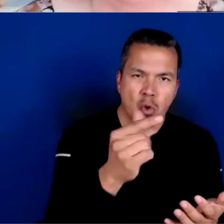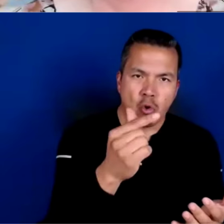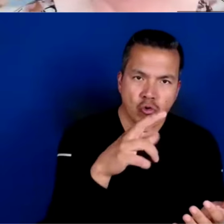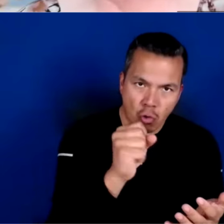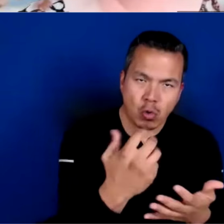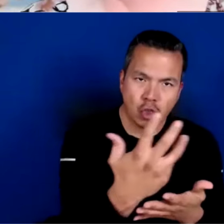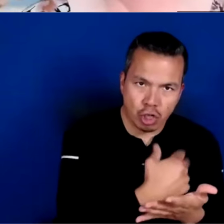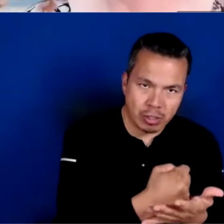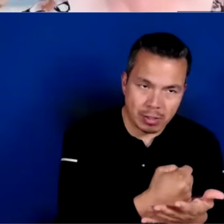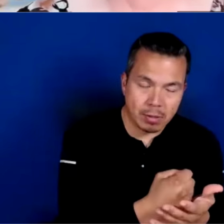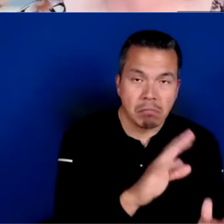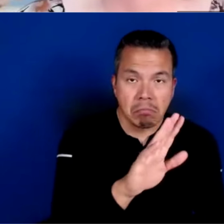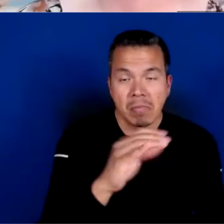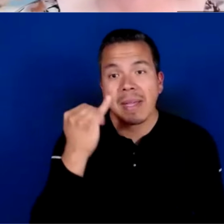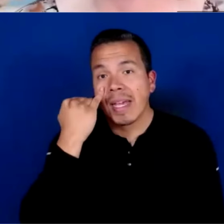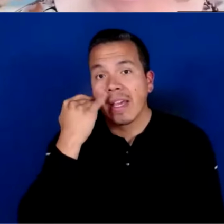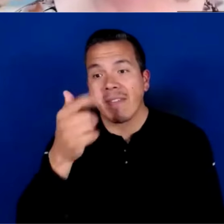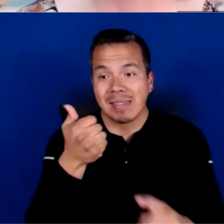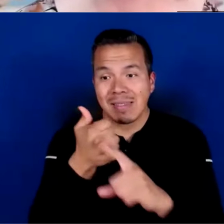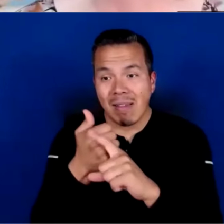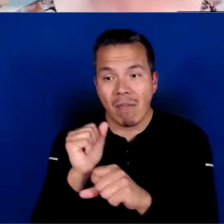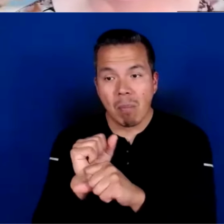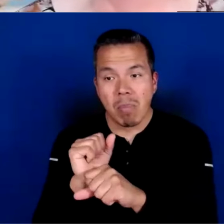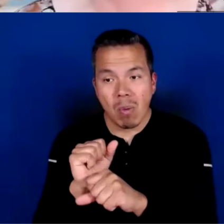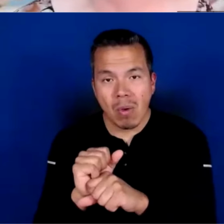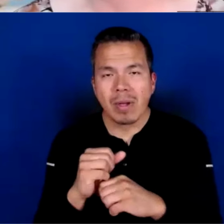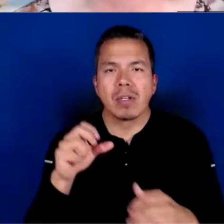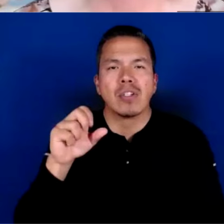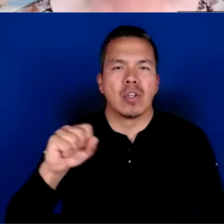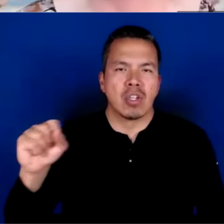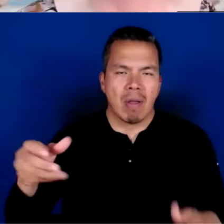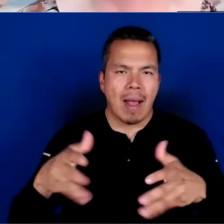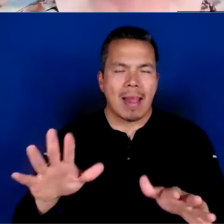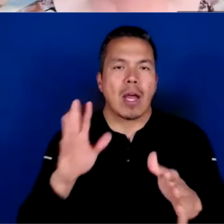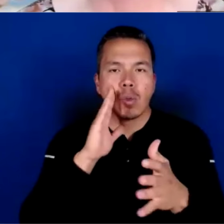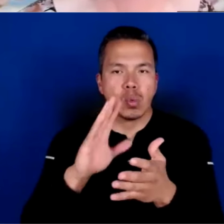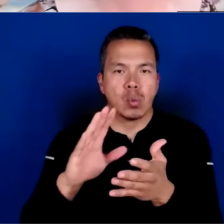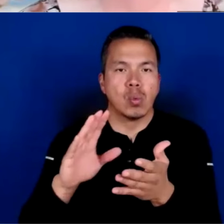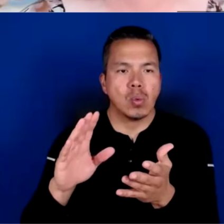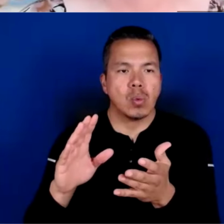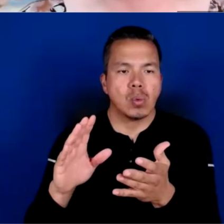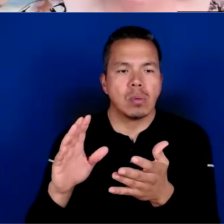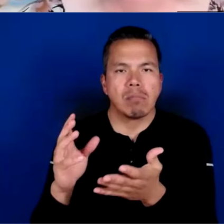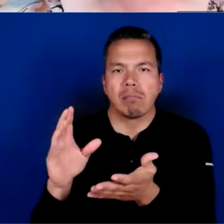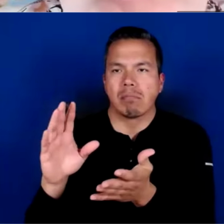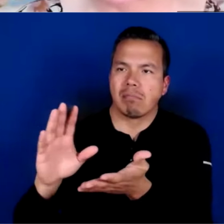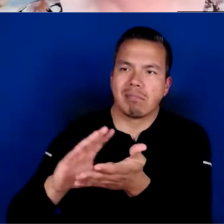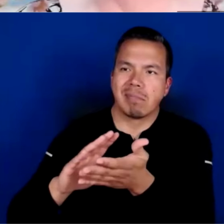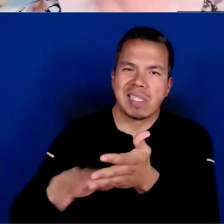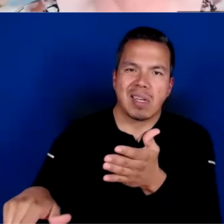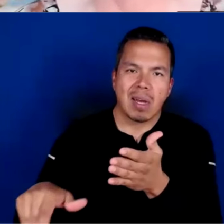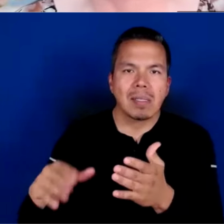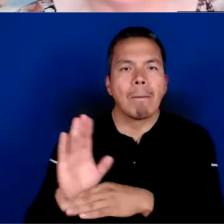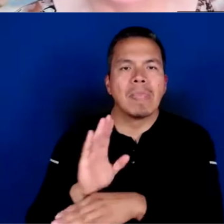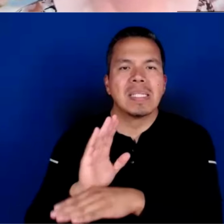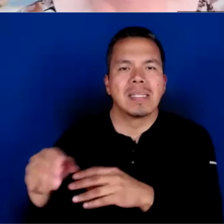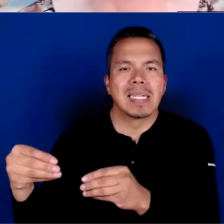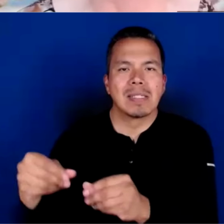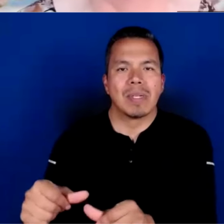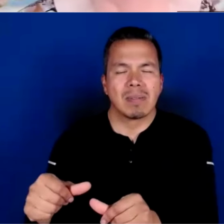you are self-employed, Social Security lets you deduct business expenses, the same expenses that